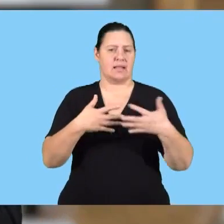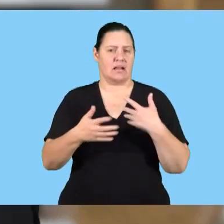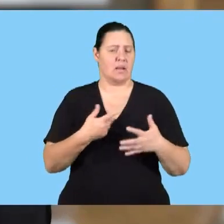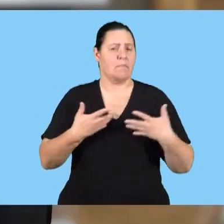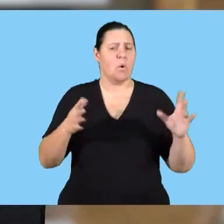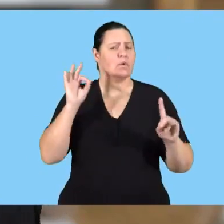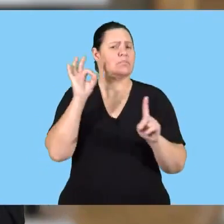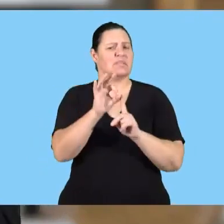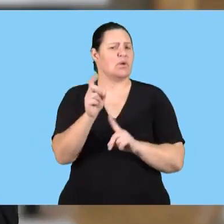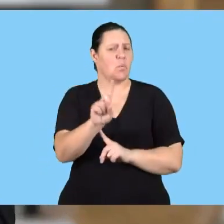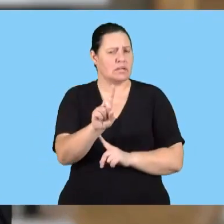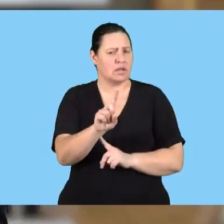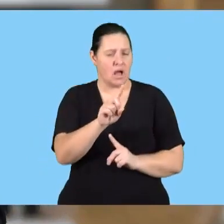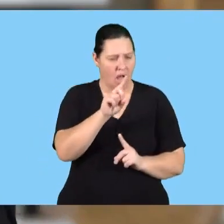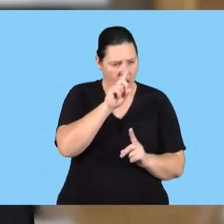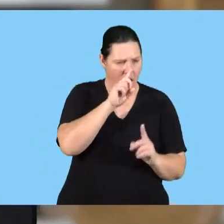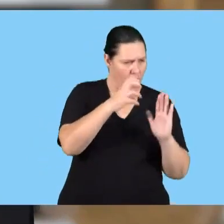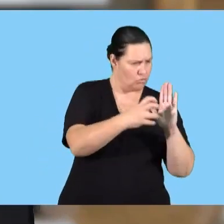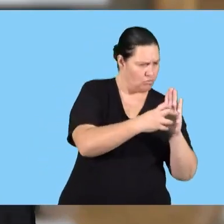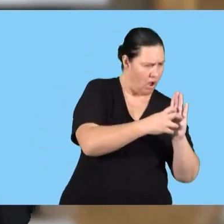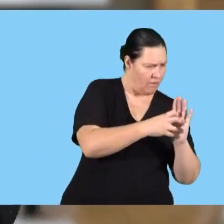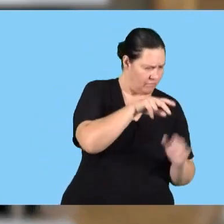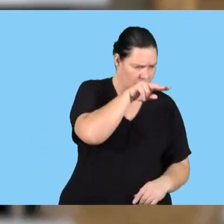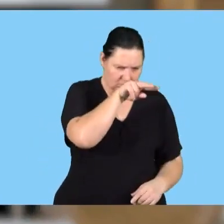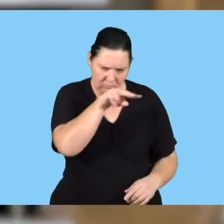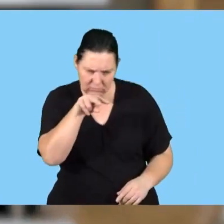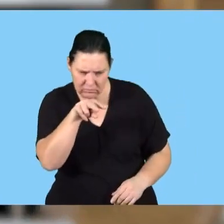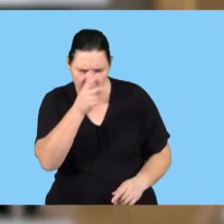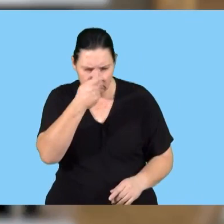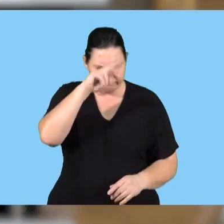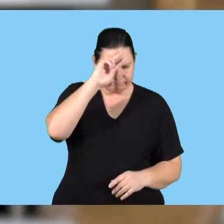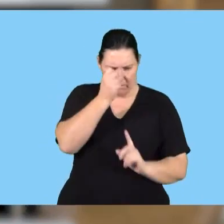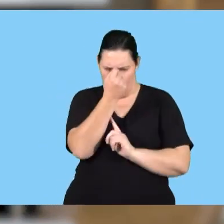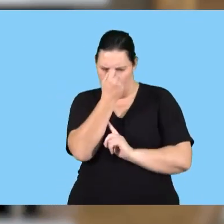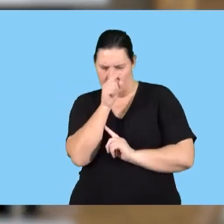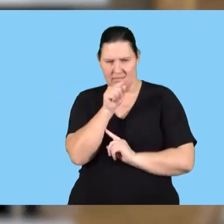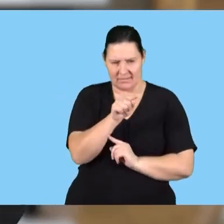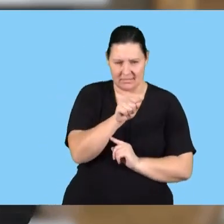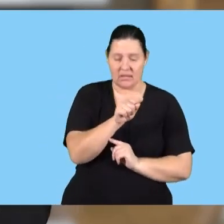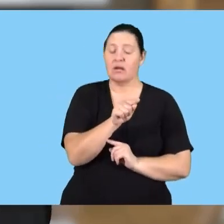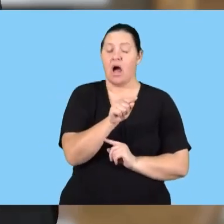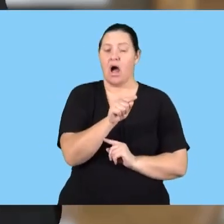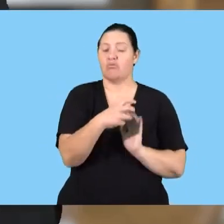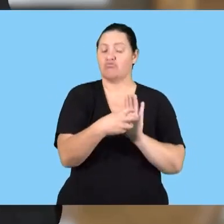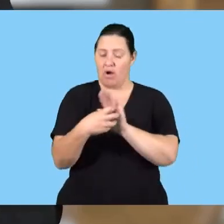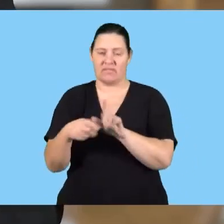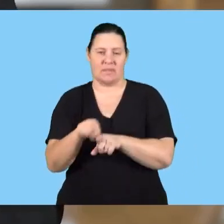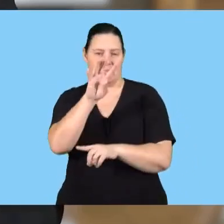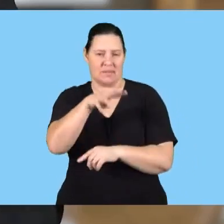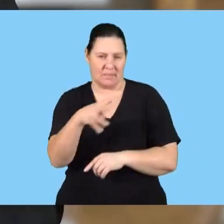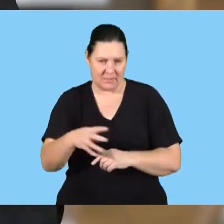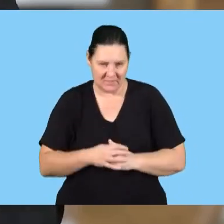handling, but more specific on the topic of reading and interpreting graphs and tables. Now let's get straight to our